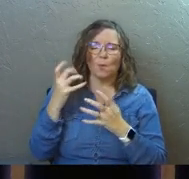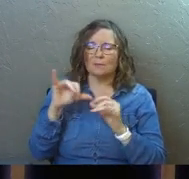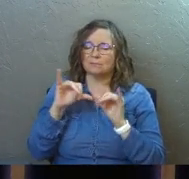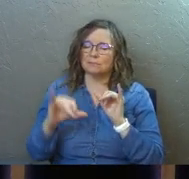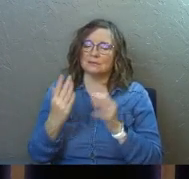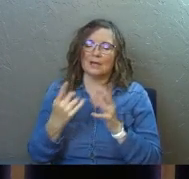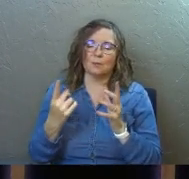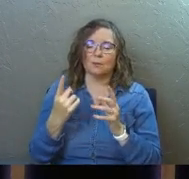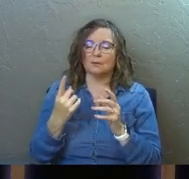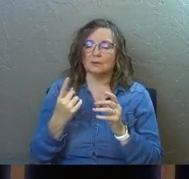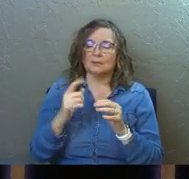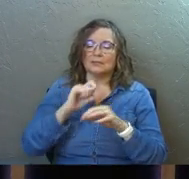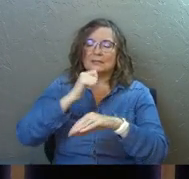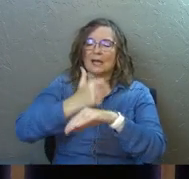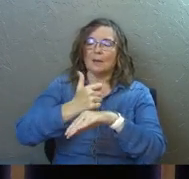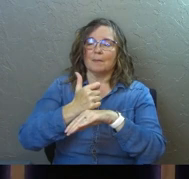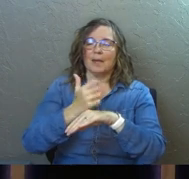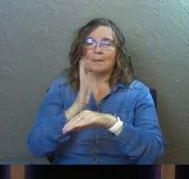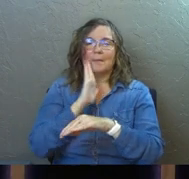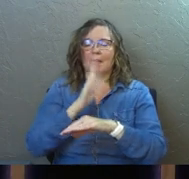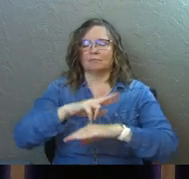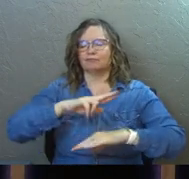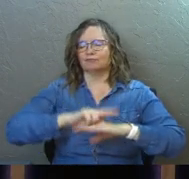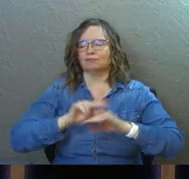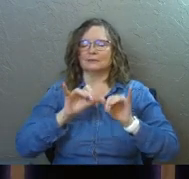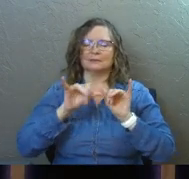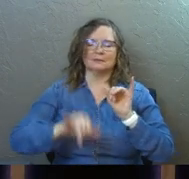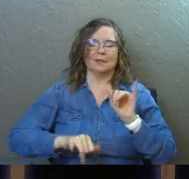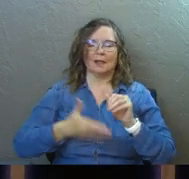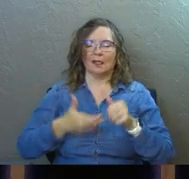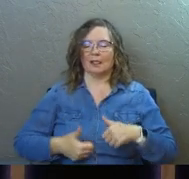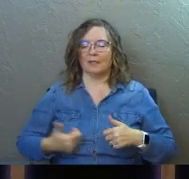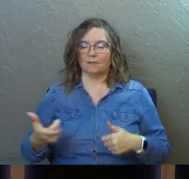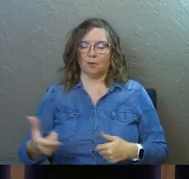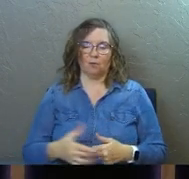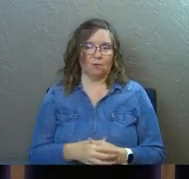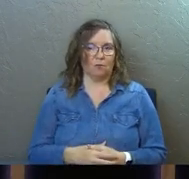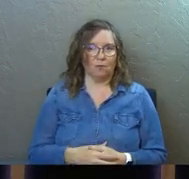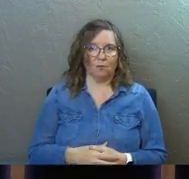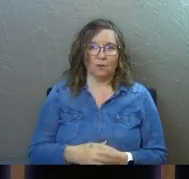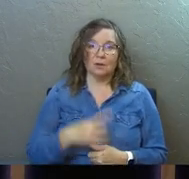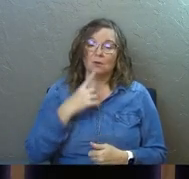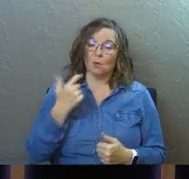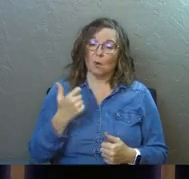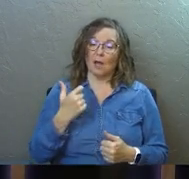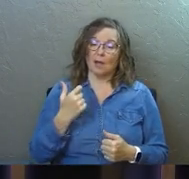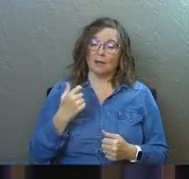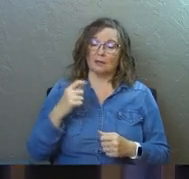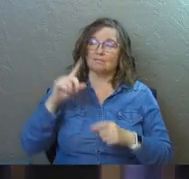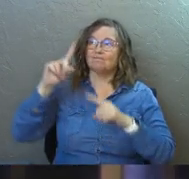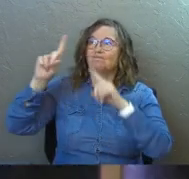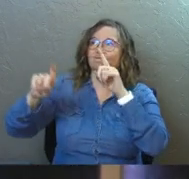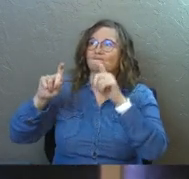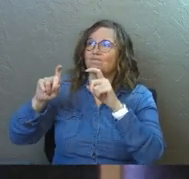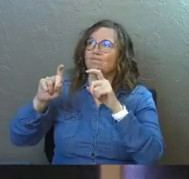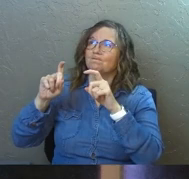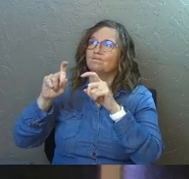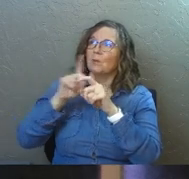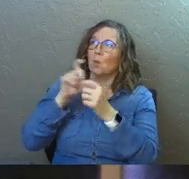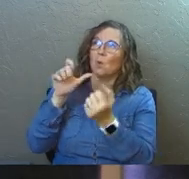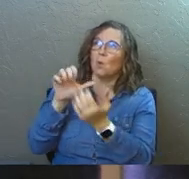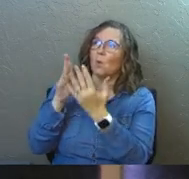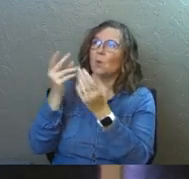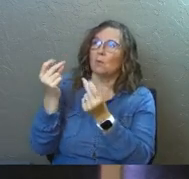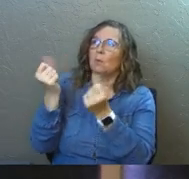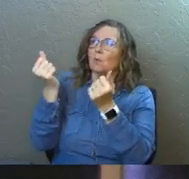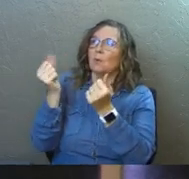I just want someone to set me up a cot so I could just live there. And he says, so I can inquire of the Lord. I can bring my questions right to